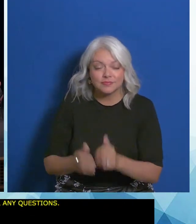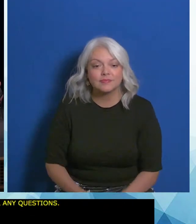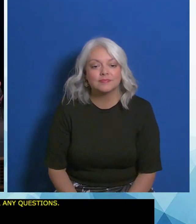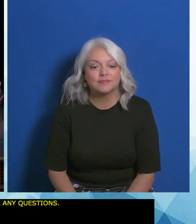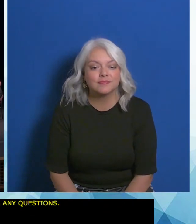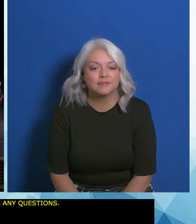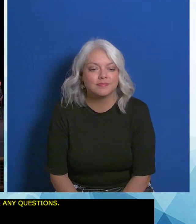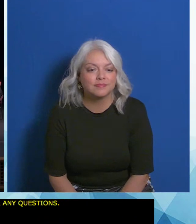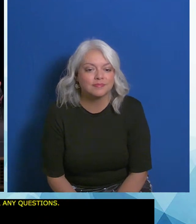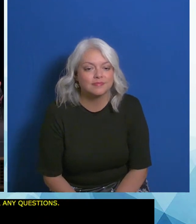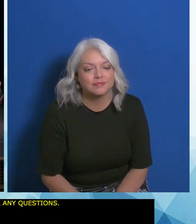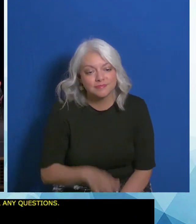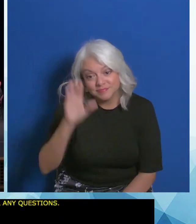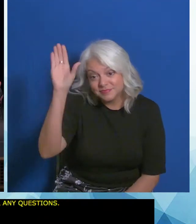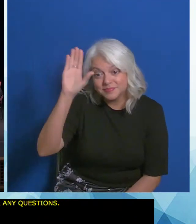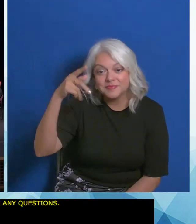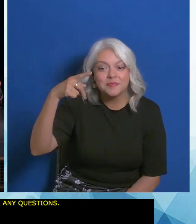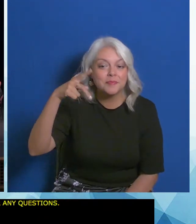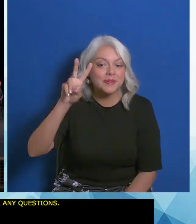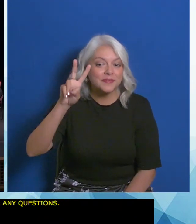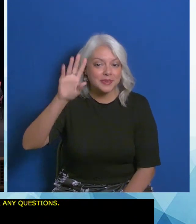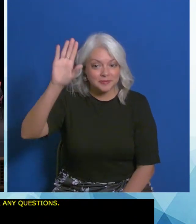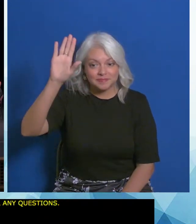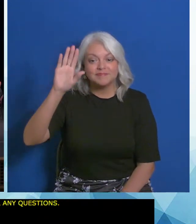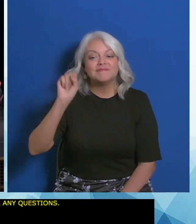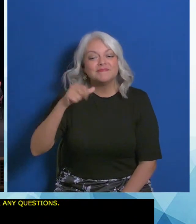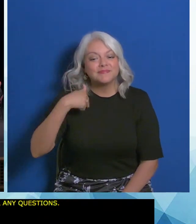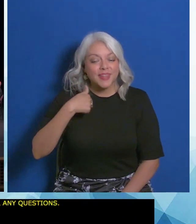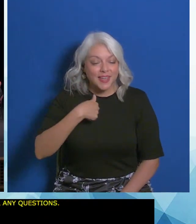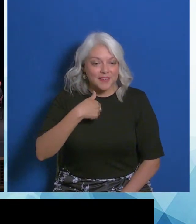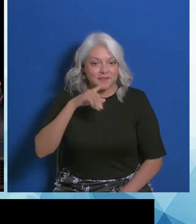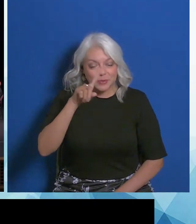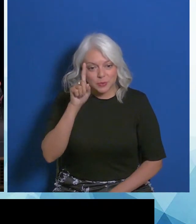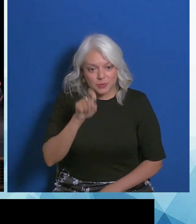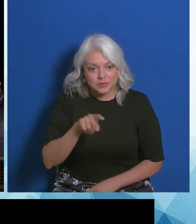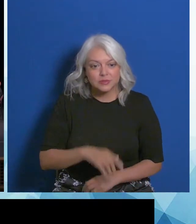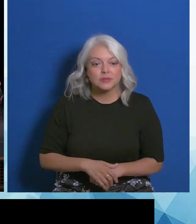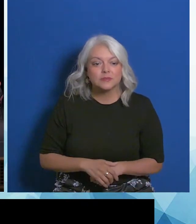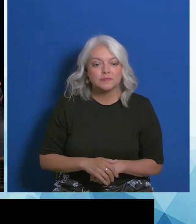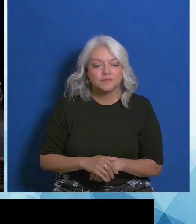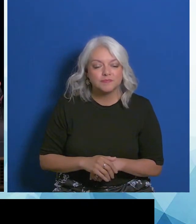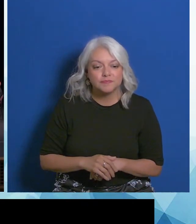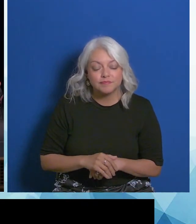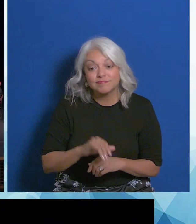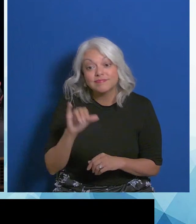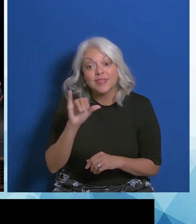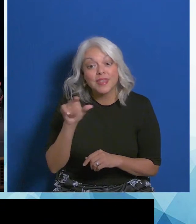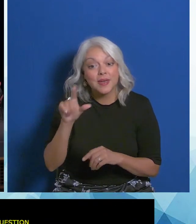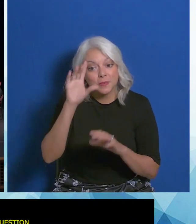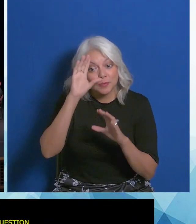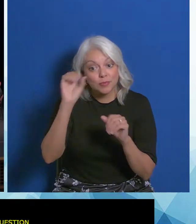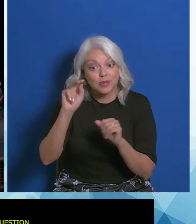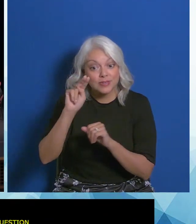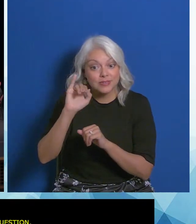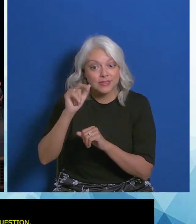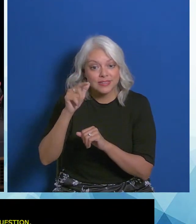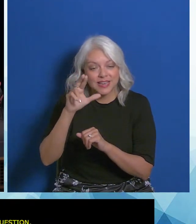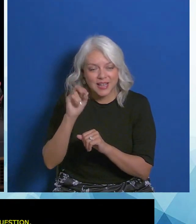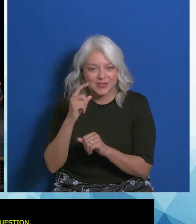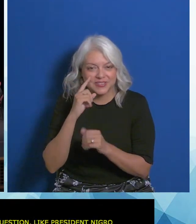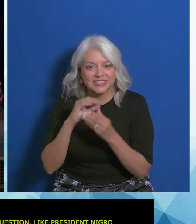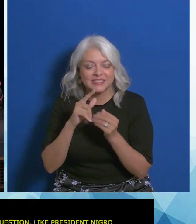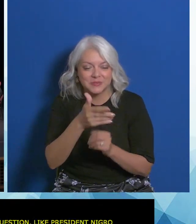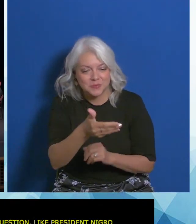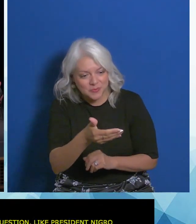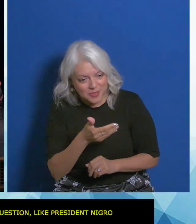Yes, this is Board Member Jantz. I do have a question. Like President Nigro mentioned, welcome. I do